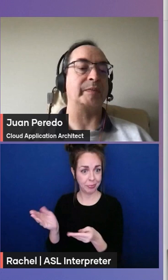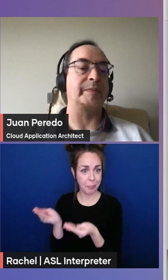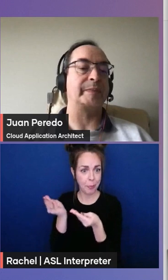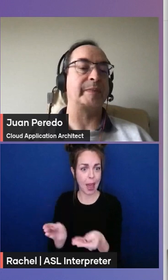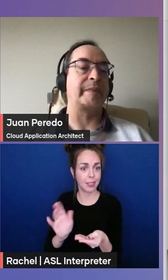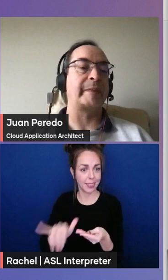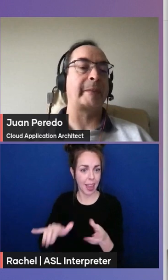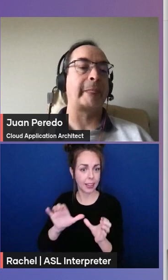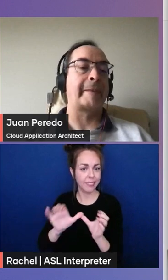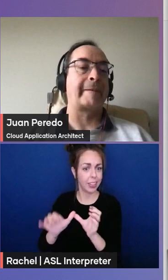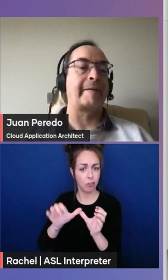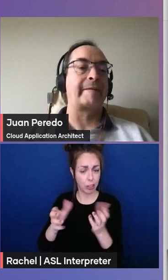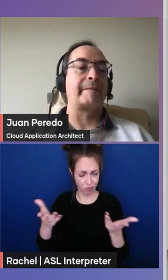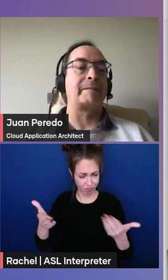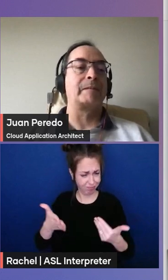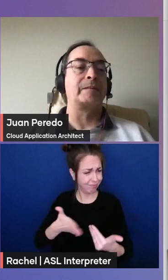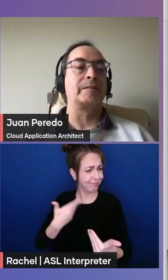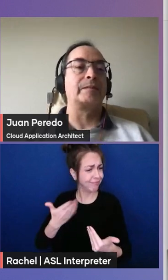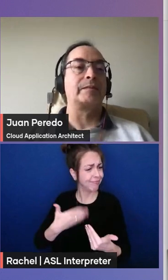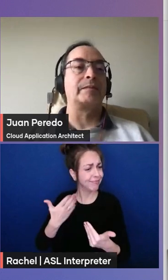simple.